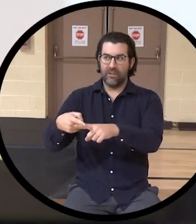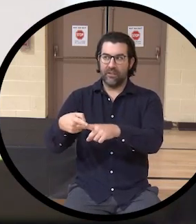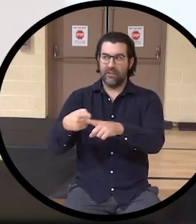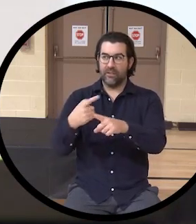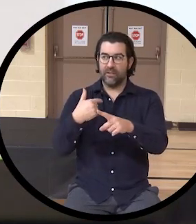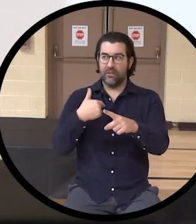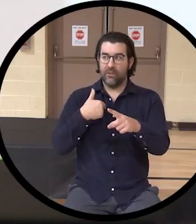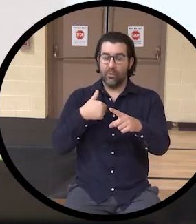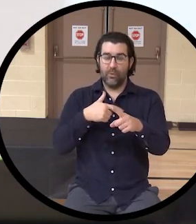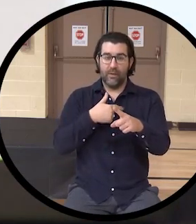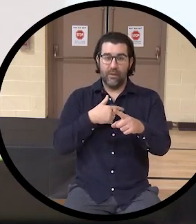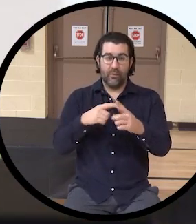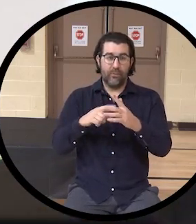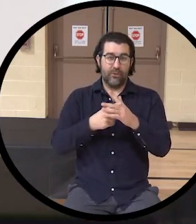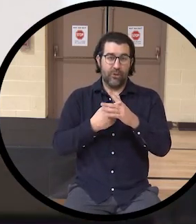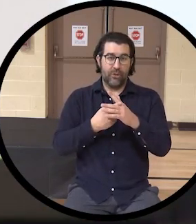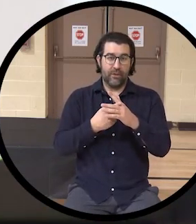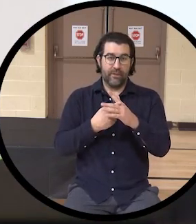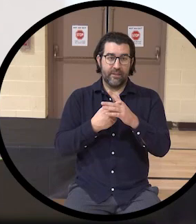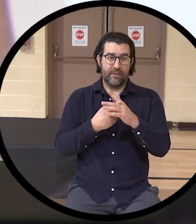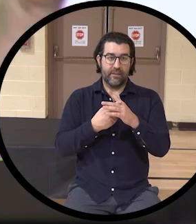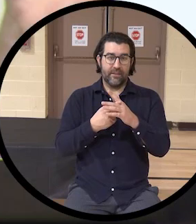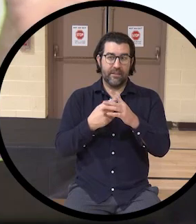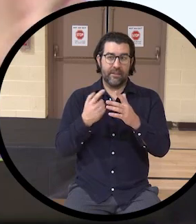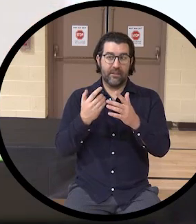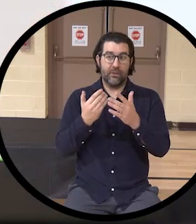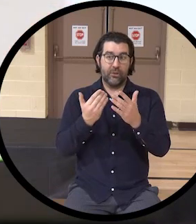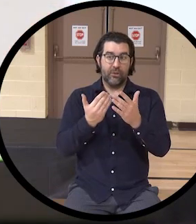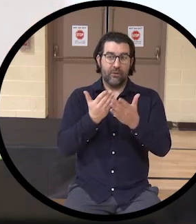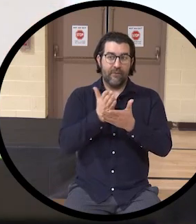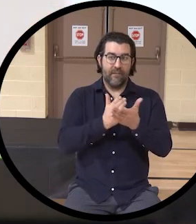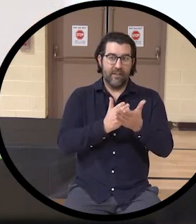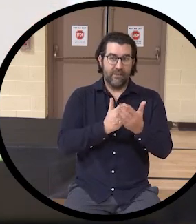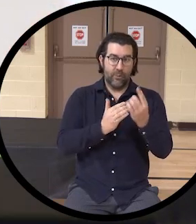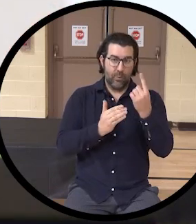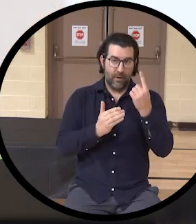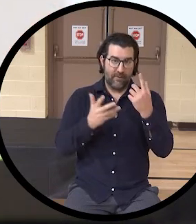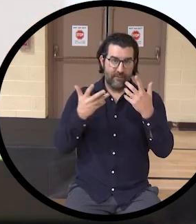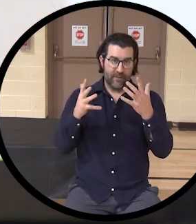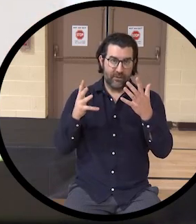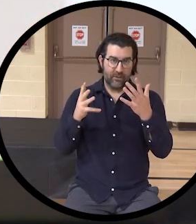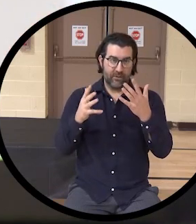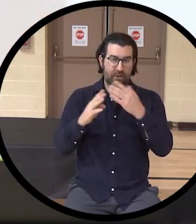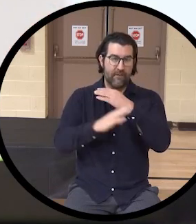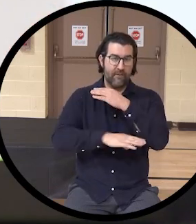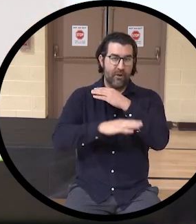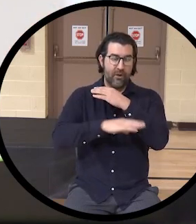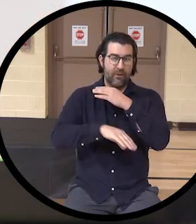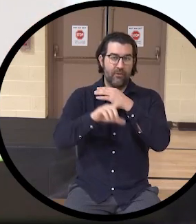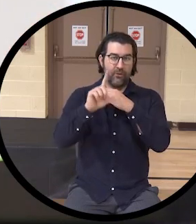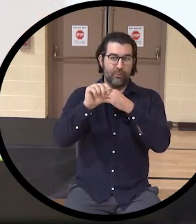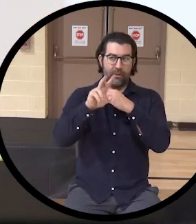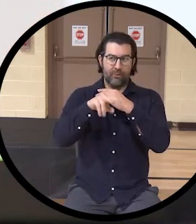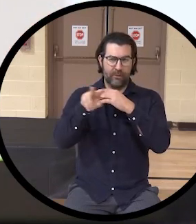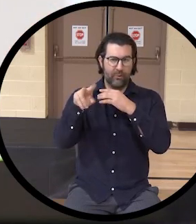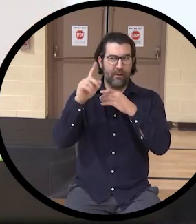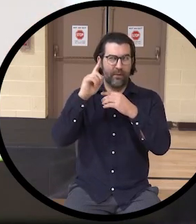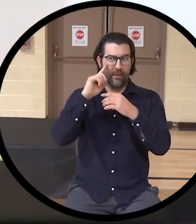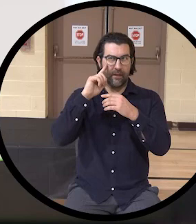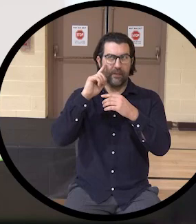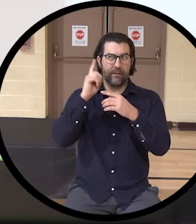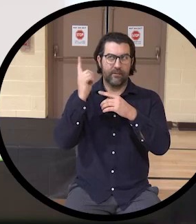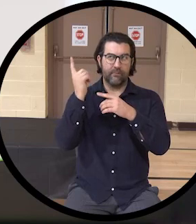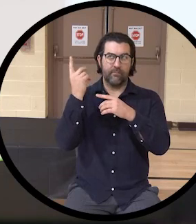able to start Stanton Avenue Phase 1 in the fall of 2022, I believe it was. I think